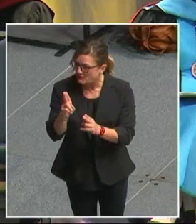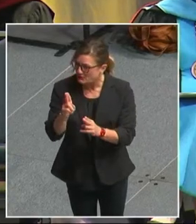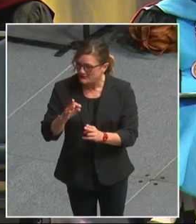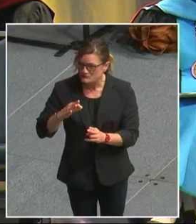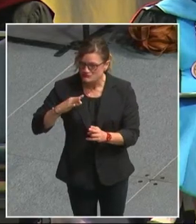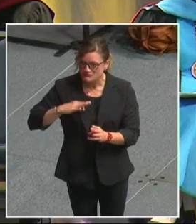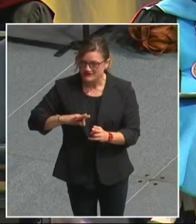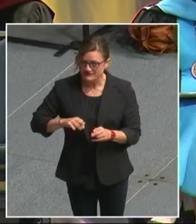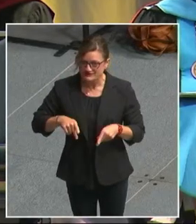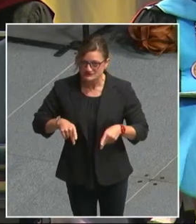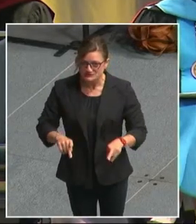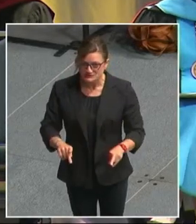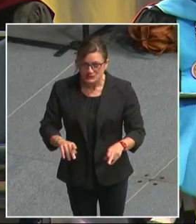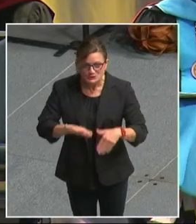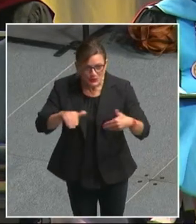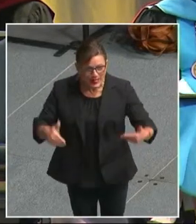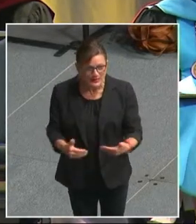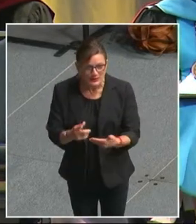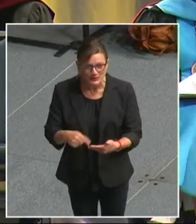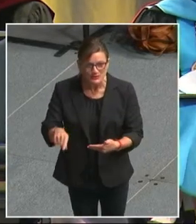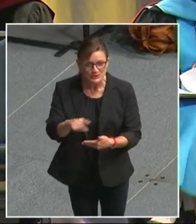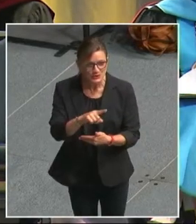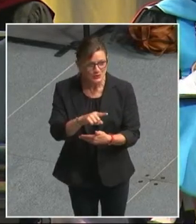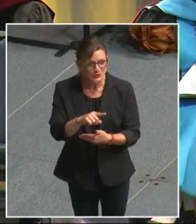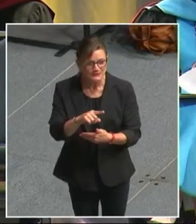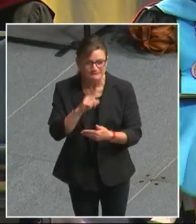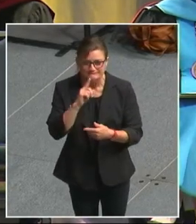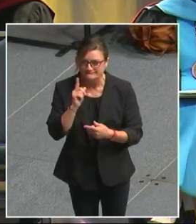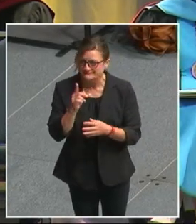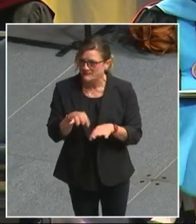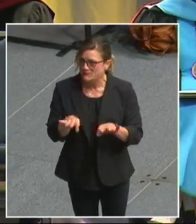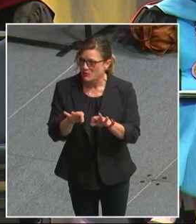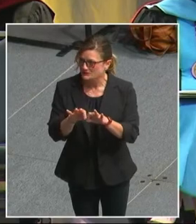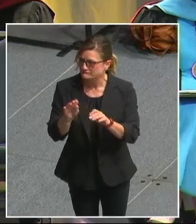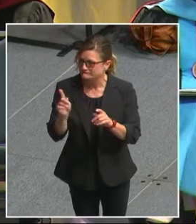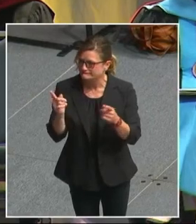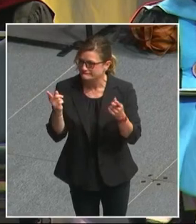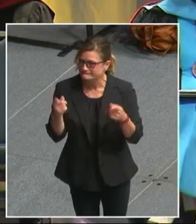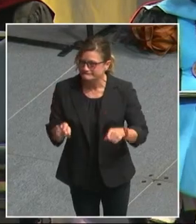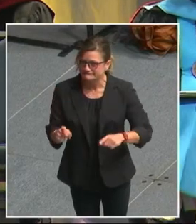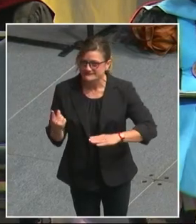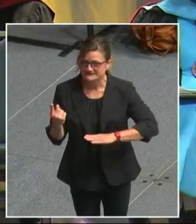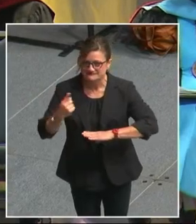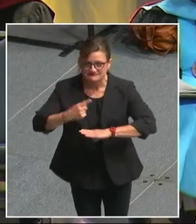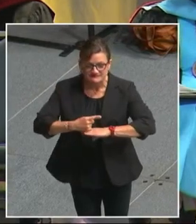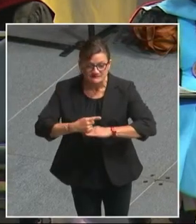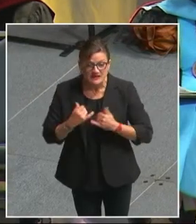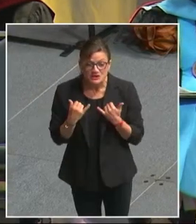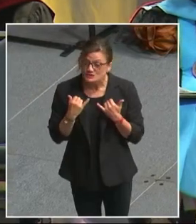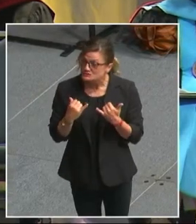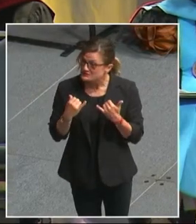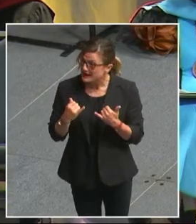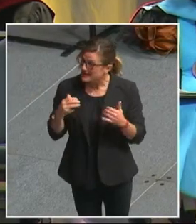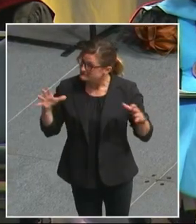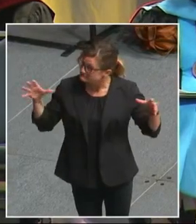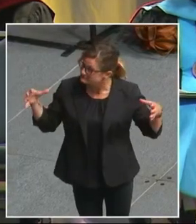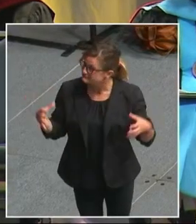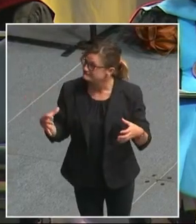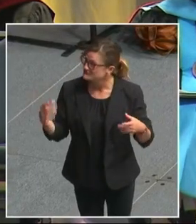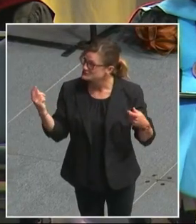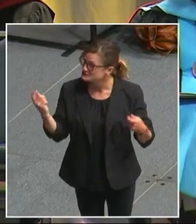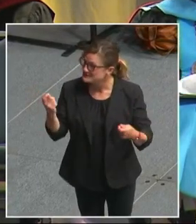to welcome you all to this very important occasion. Today, we gather to celebrate